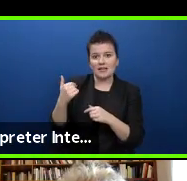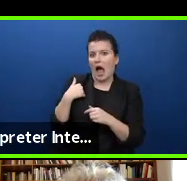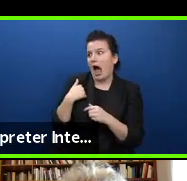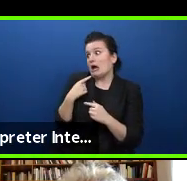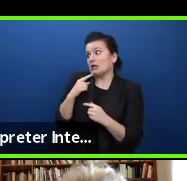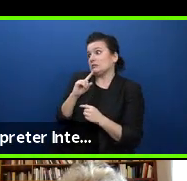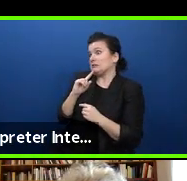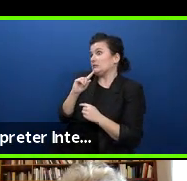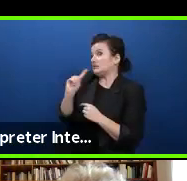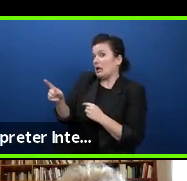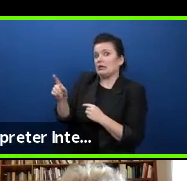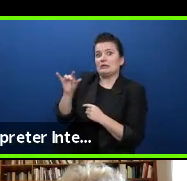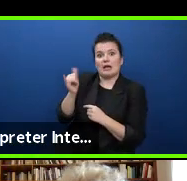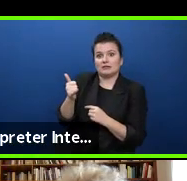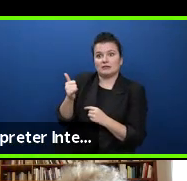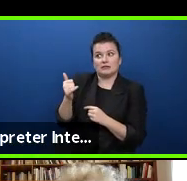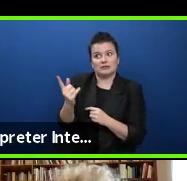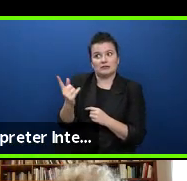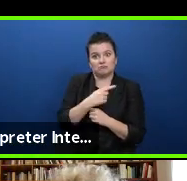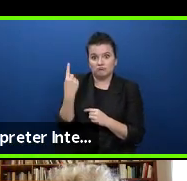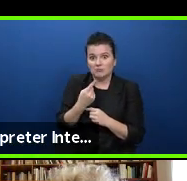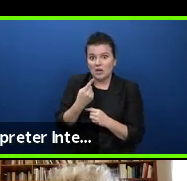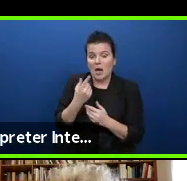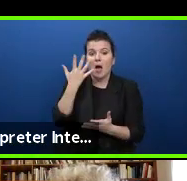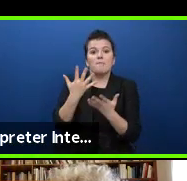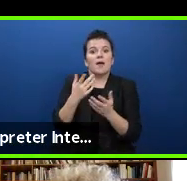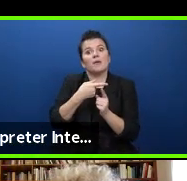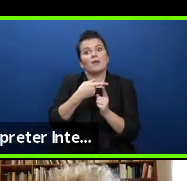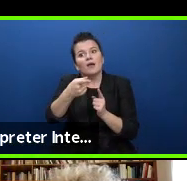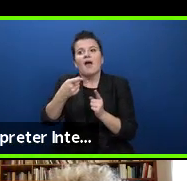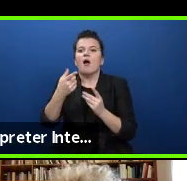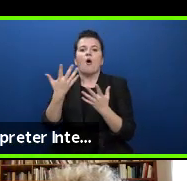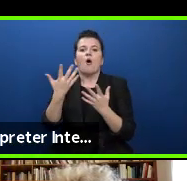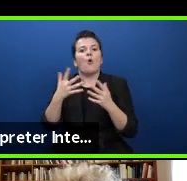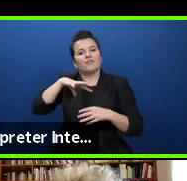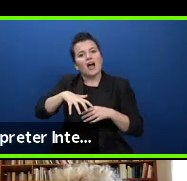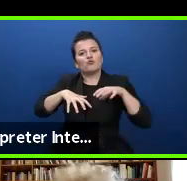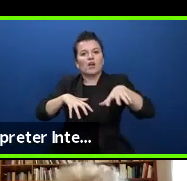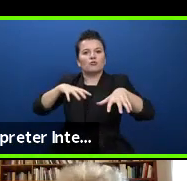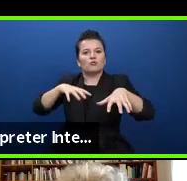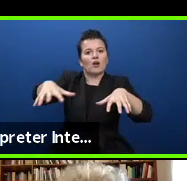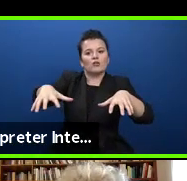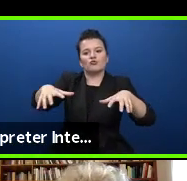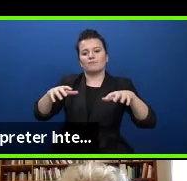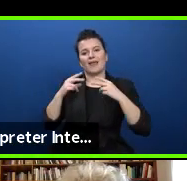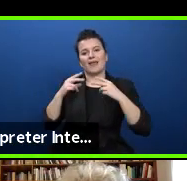However, we might differ on what is the importance and what should come first.